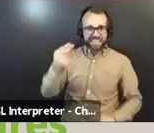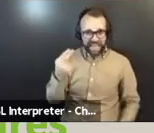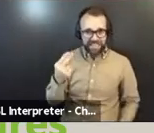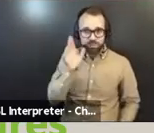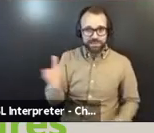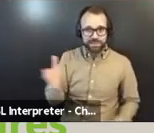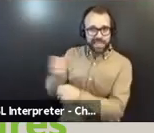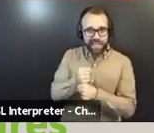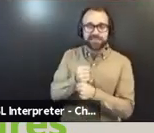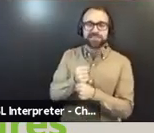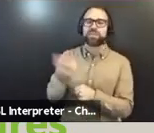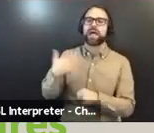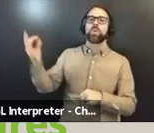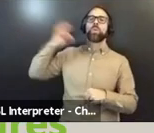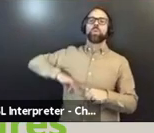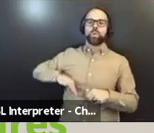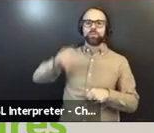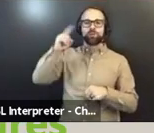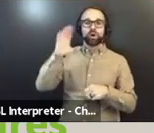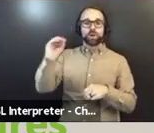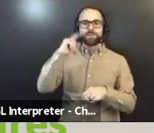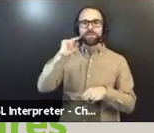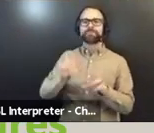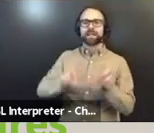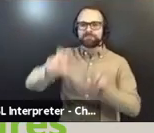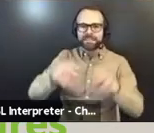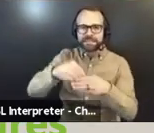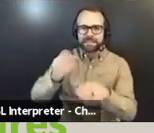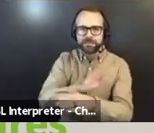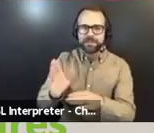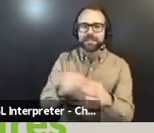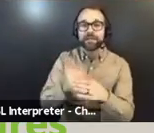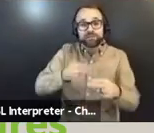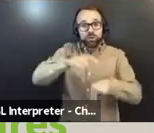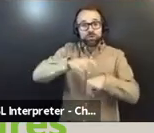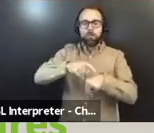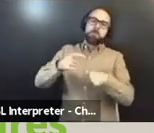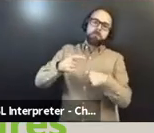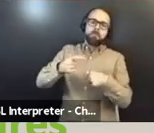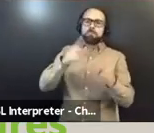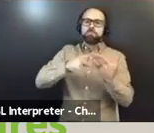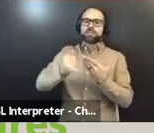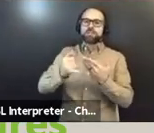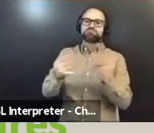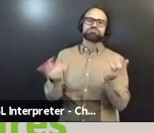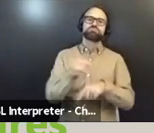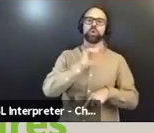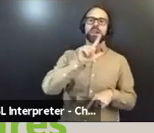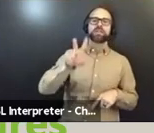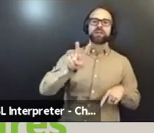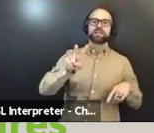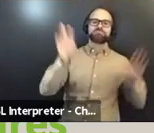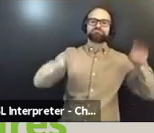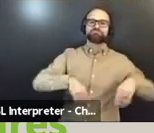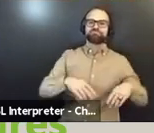helps companies, you know, reinvest. And if it's a short-term project and the owners have enough money, you can go to Vegas with the money and just blow it. They don't really